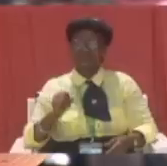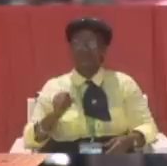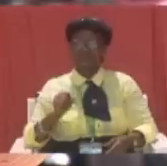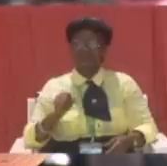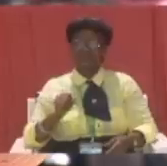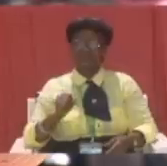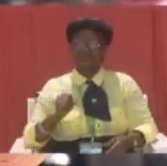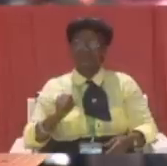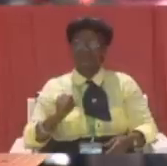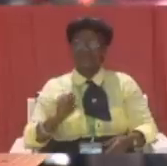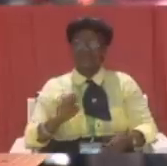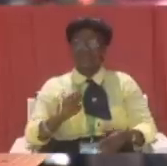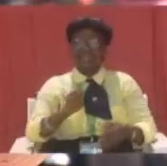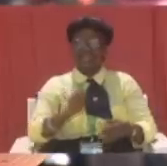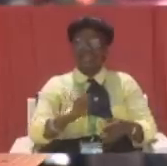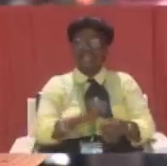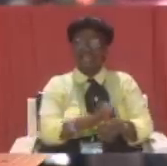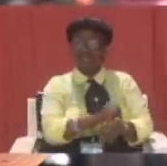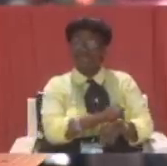evidence